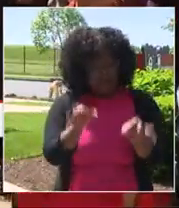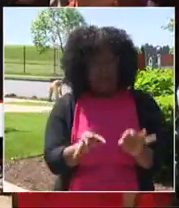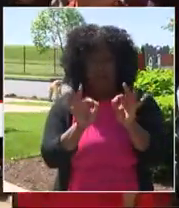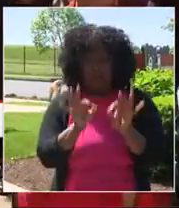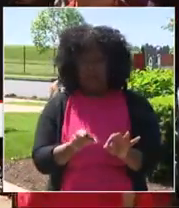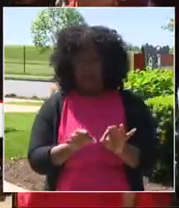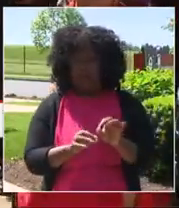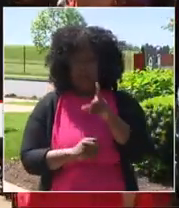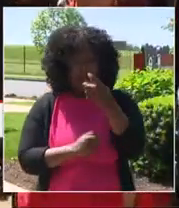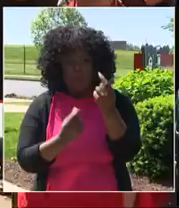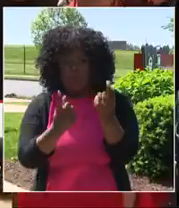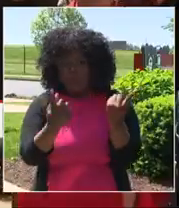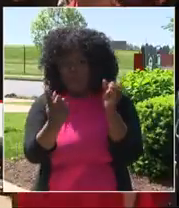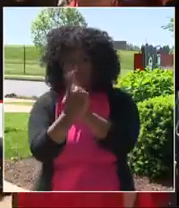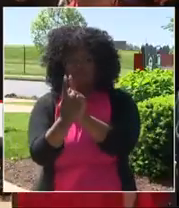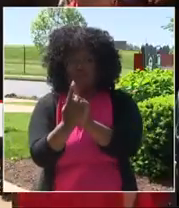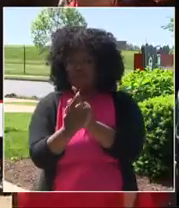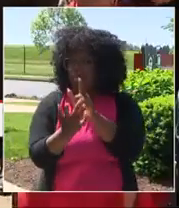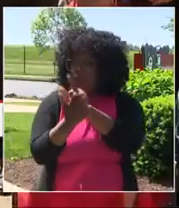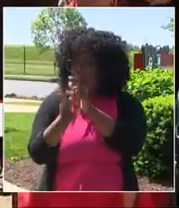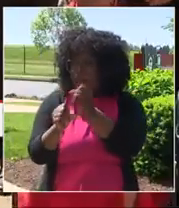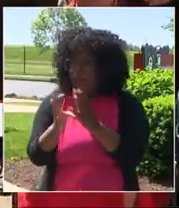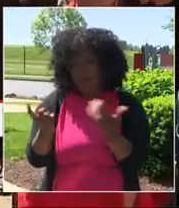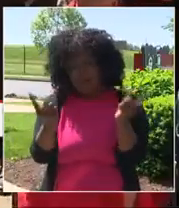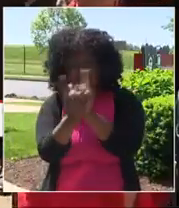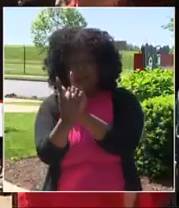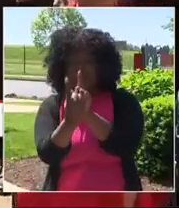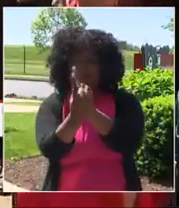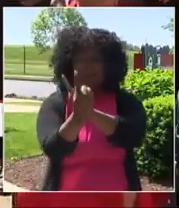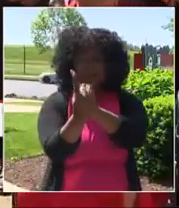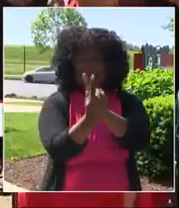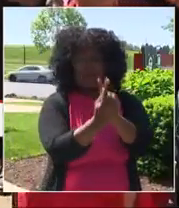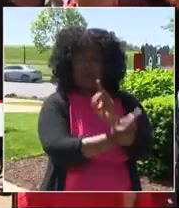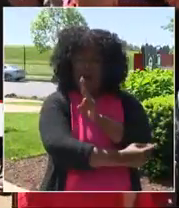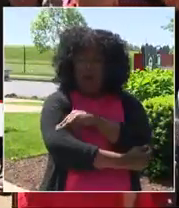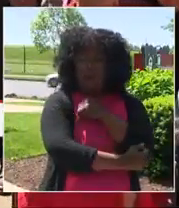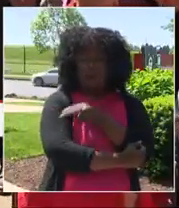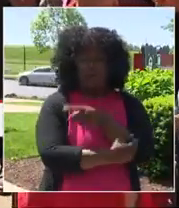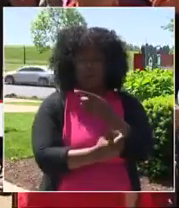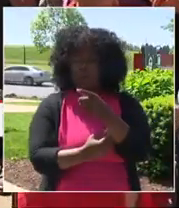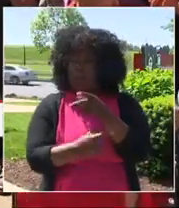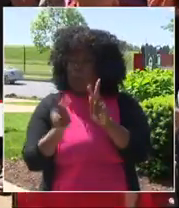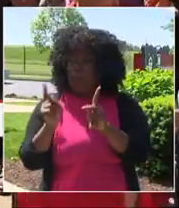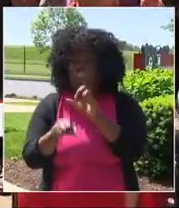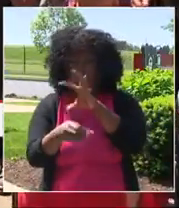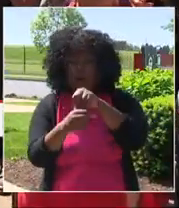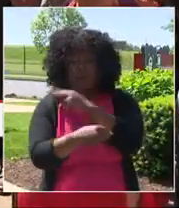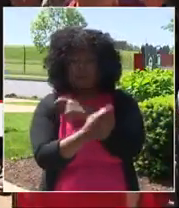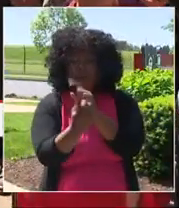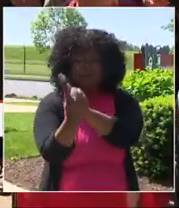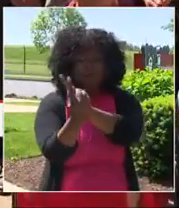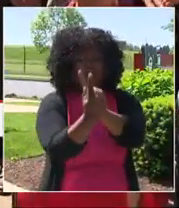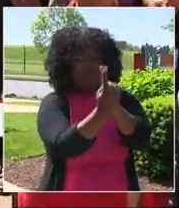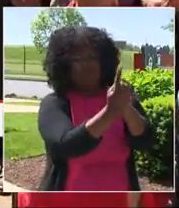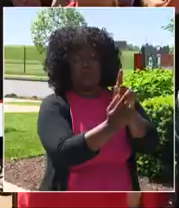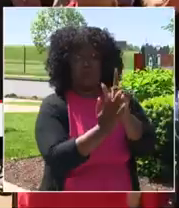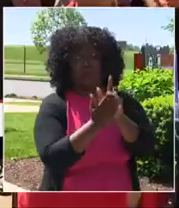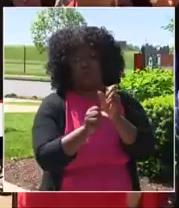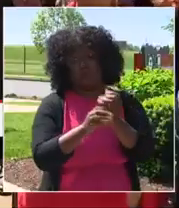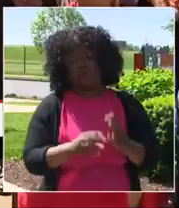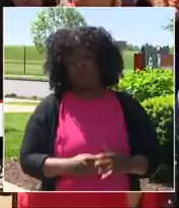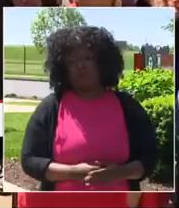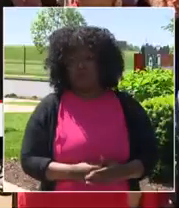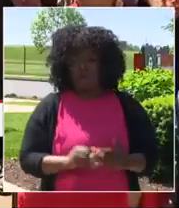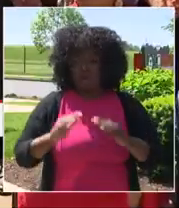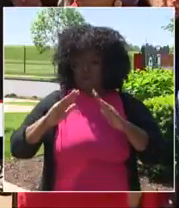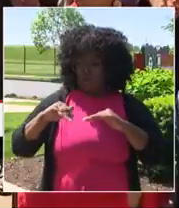to lawmakers. They need the hospitals to talk to lawmakers, and the children need to talk